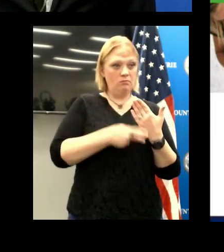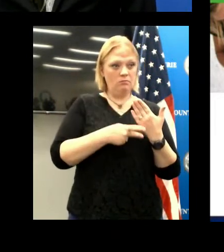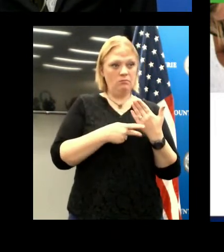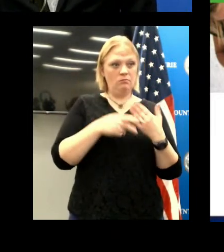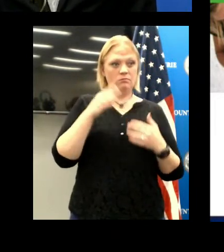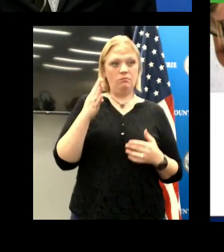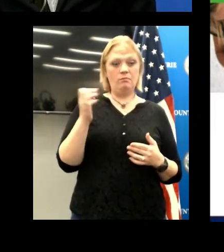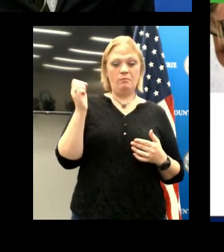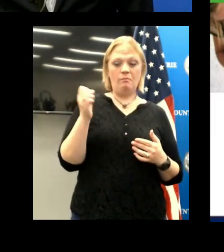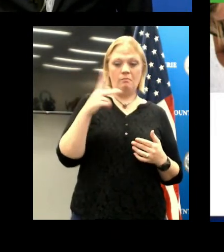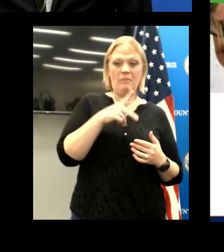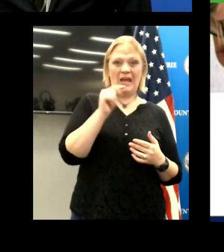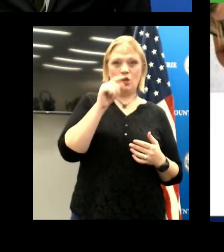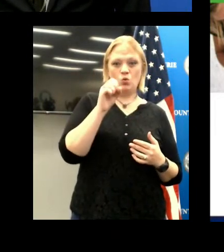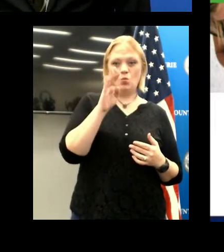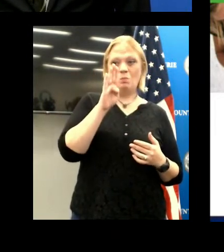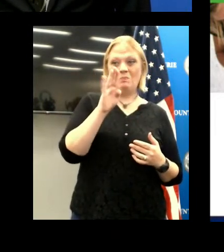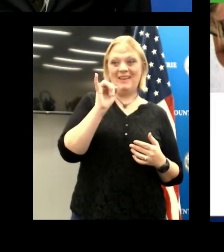at